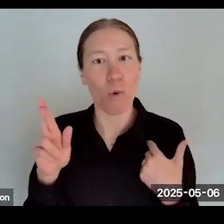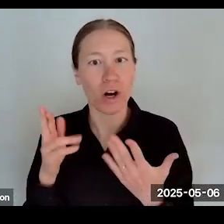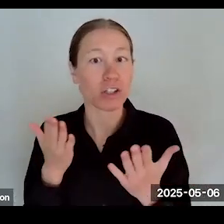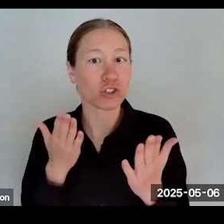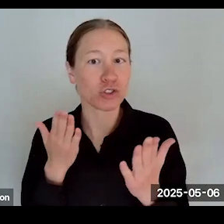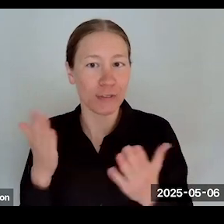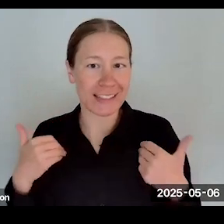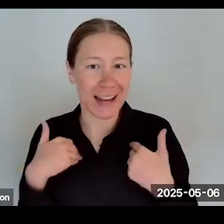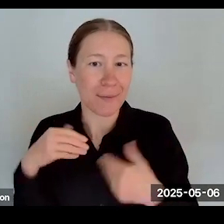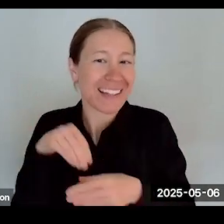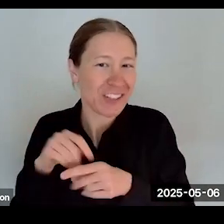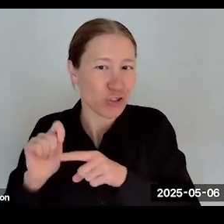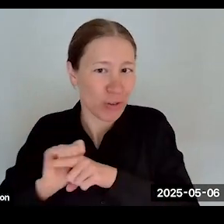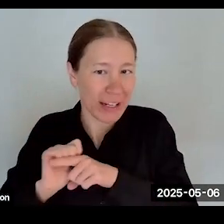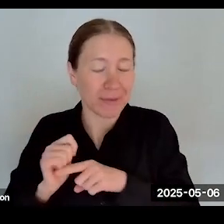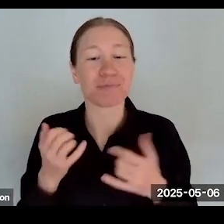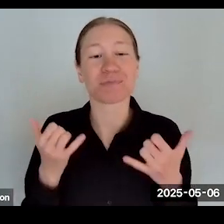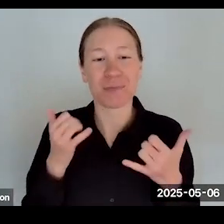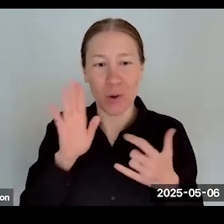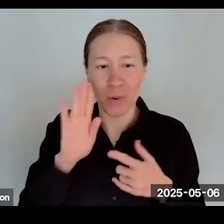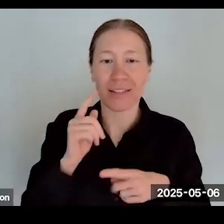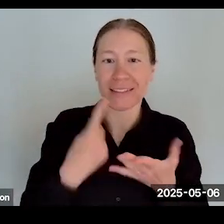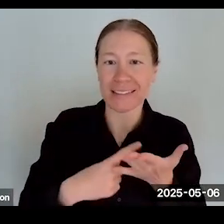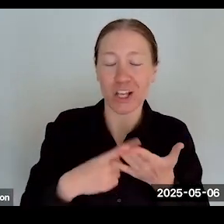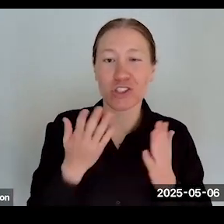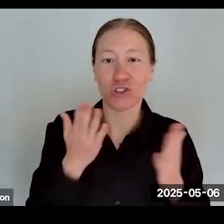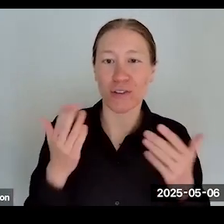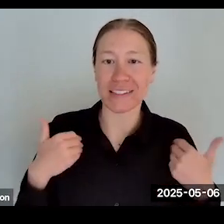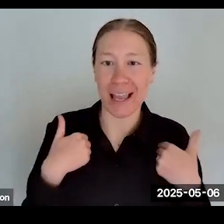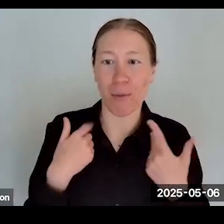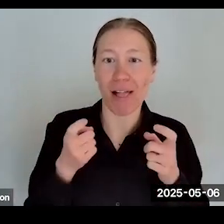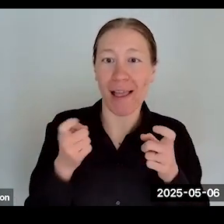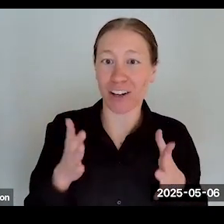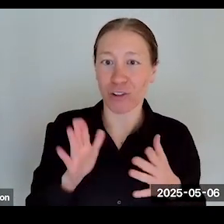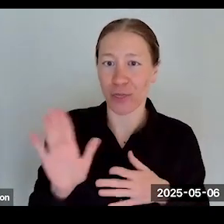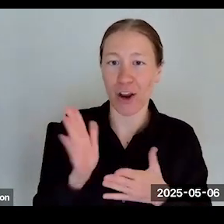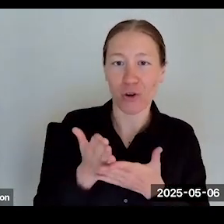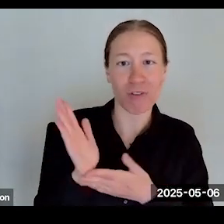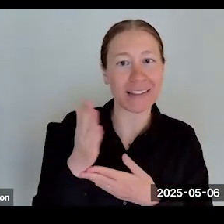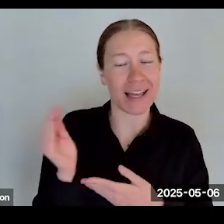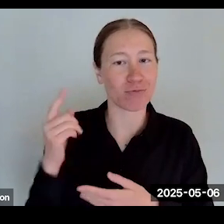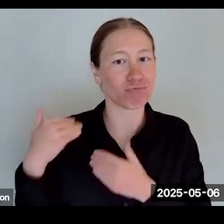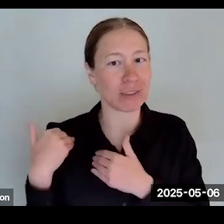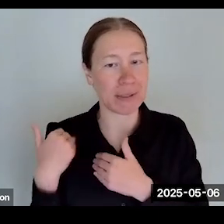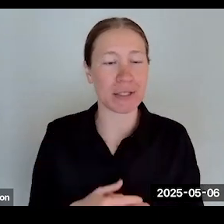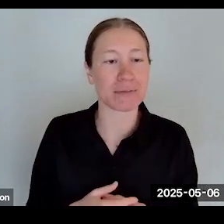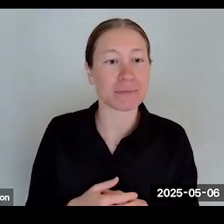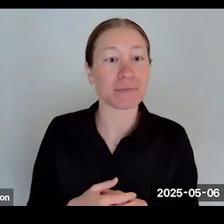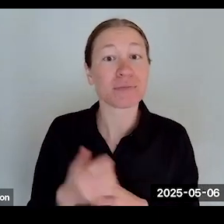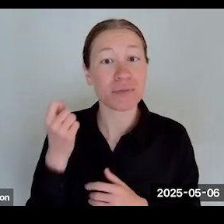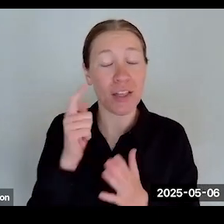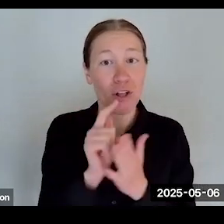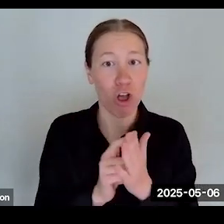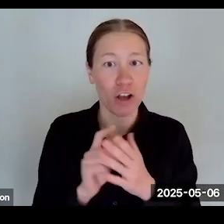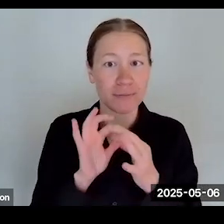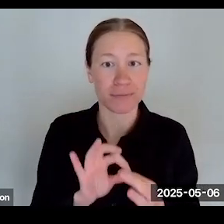training. So let's discuss service animal handler rights and responsibilities. The laws regarding the rights of